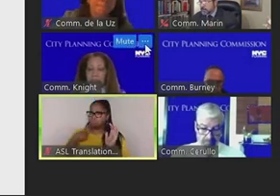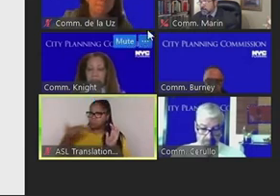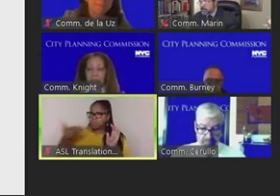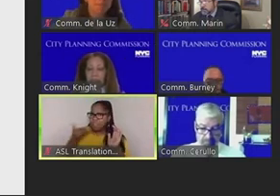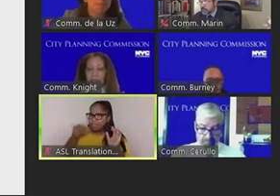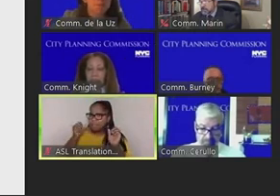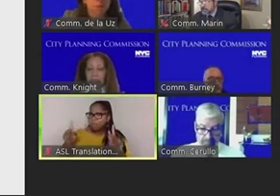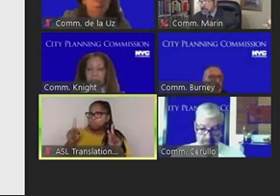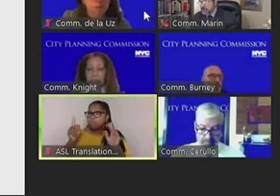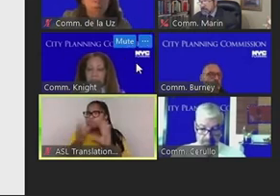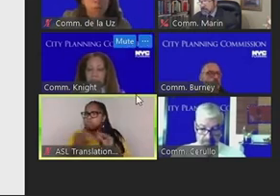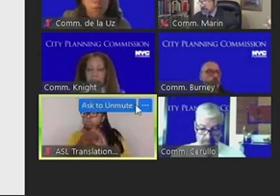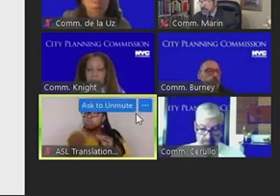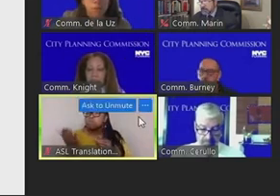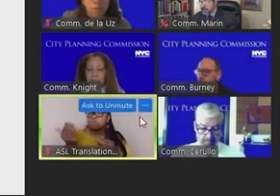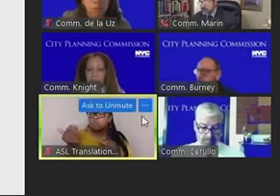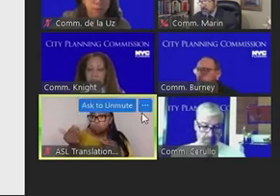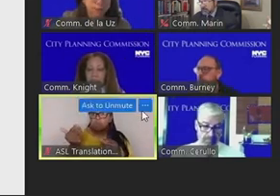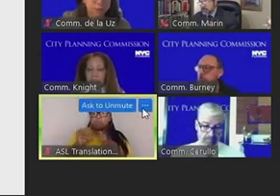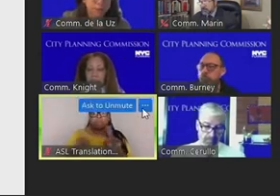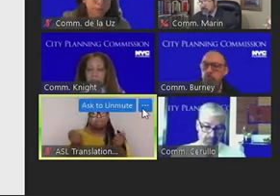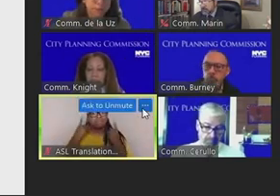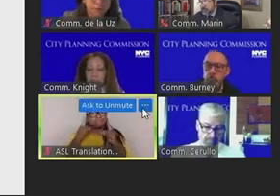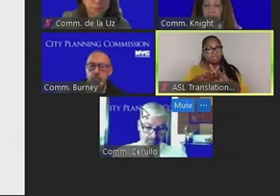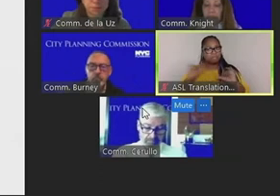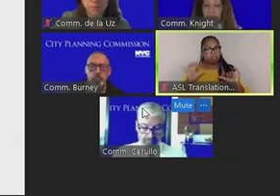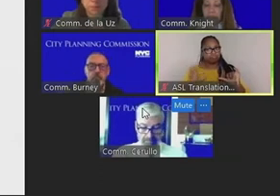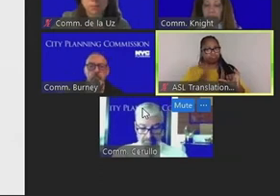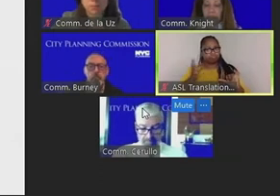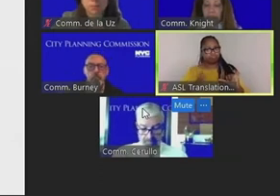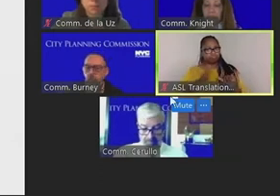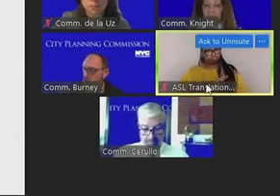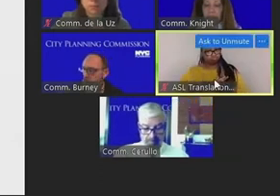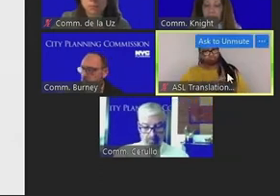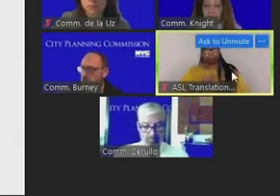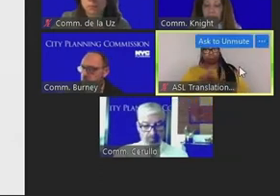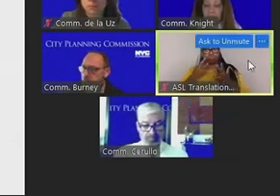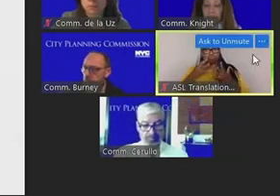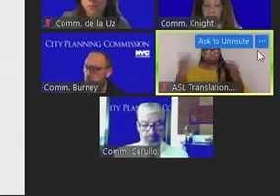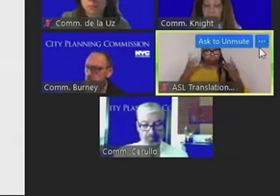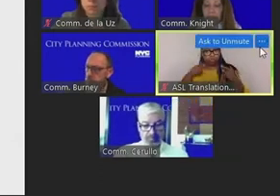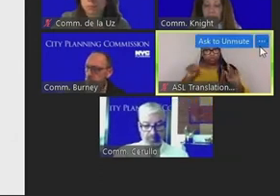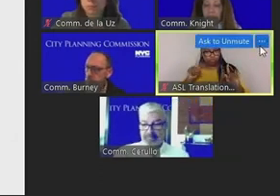comments, we ask that courtesy and decorum be observed at all times during your